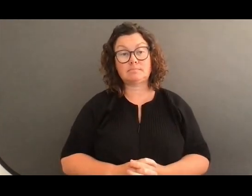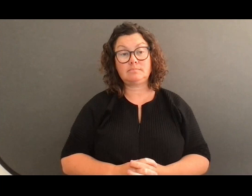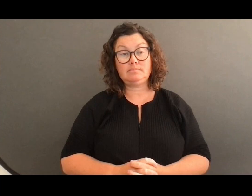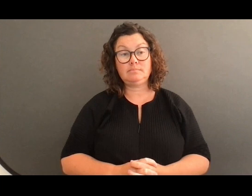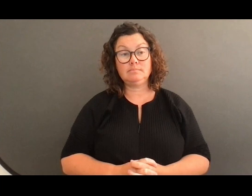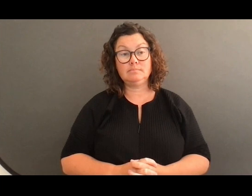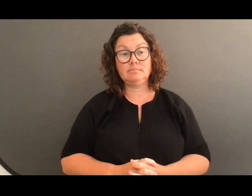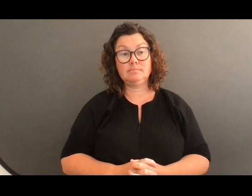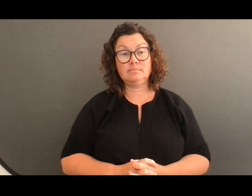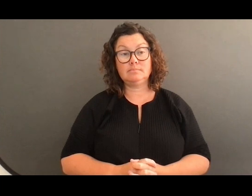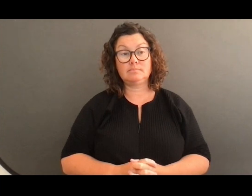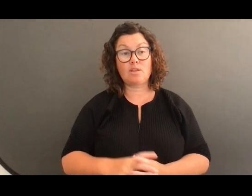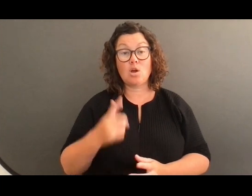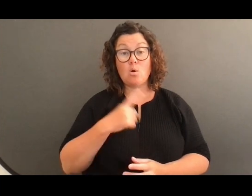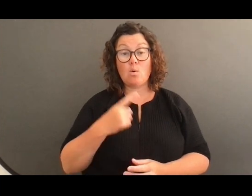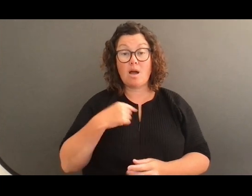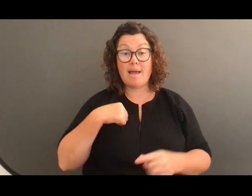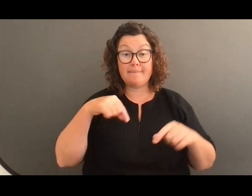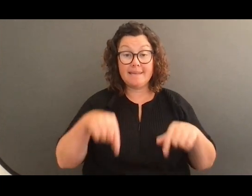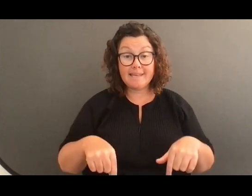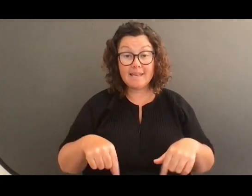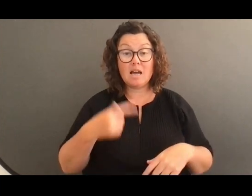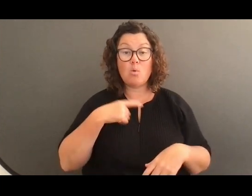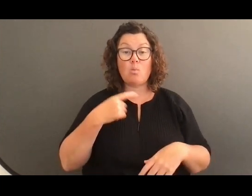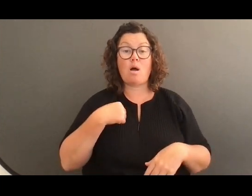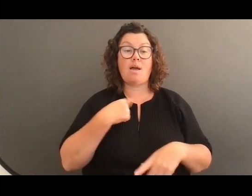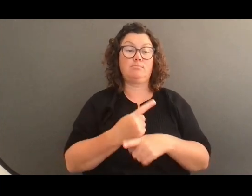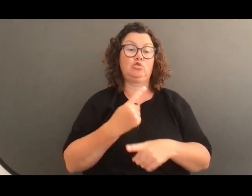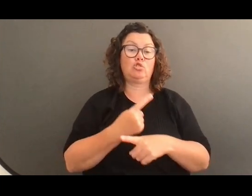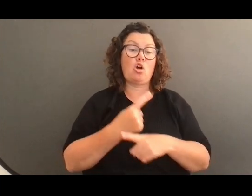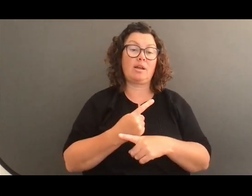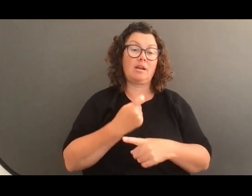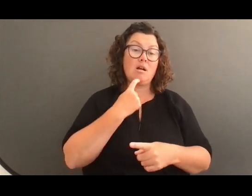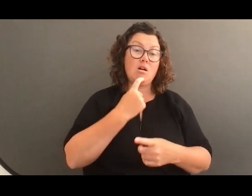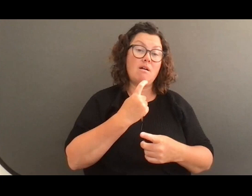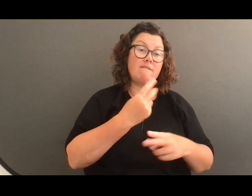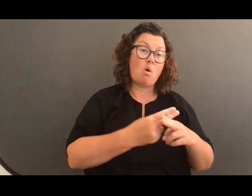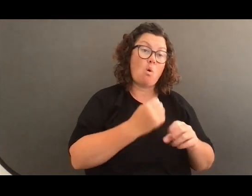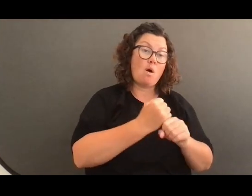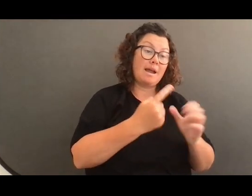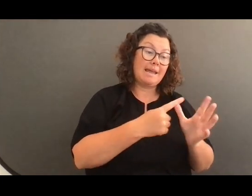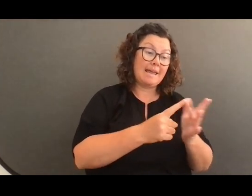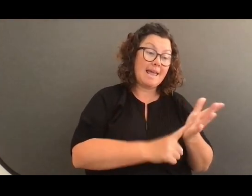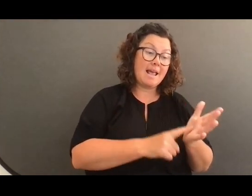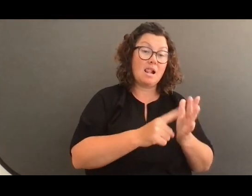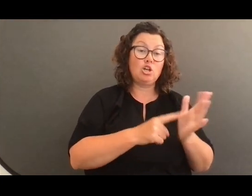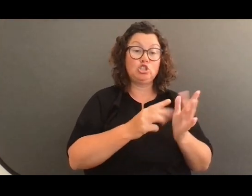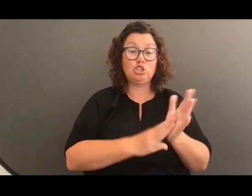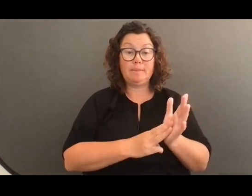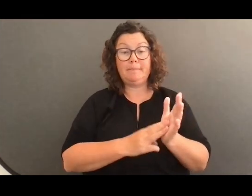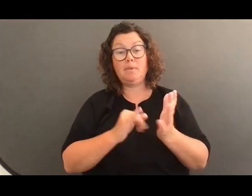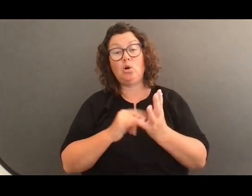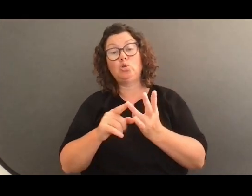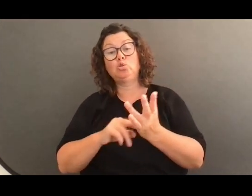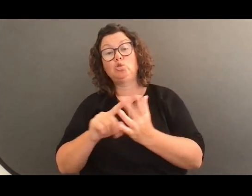The reason I'm here and the reason I'm talking on behalf of Galen, Jim, Sonia and Trina is that I find that